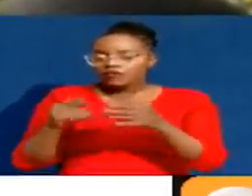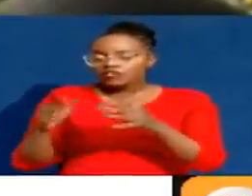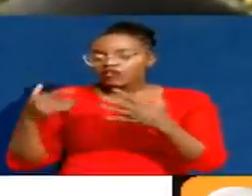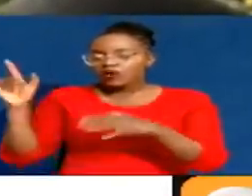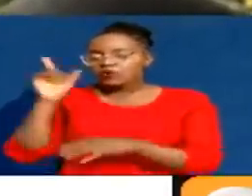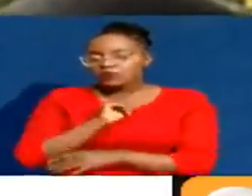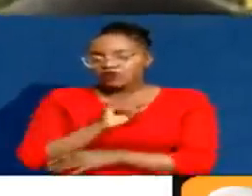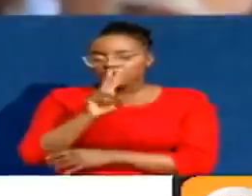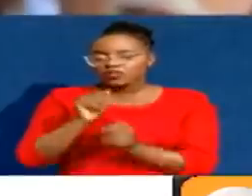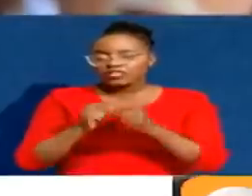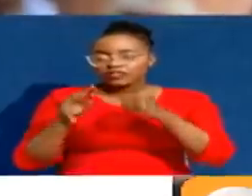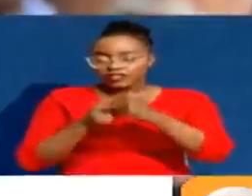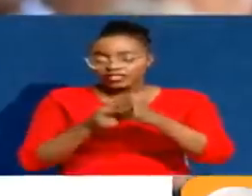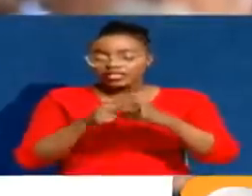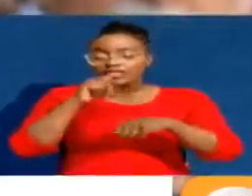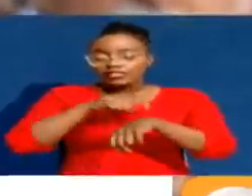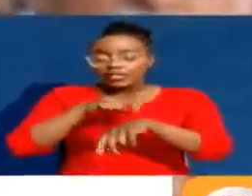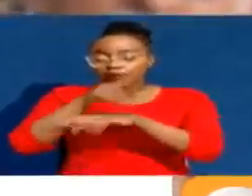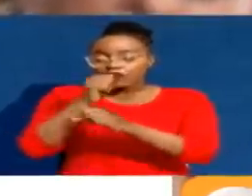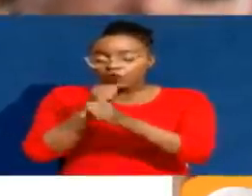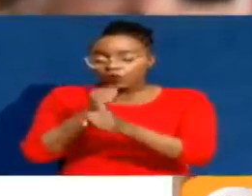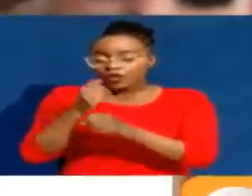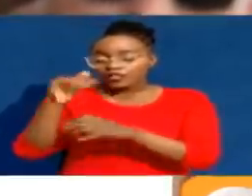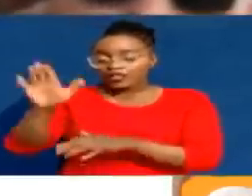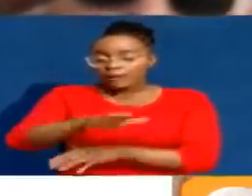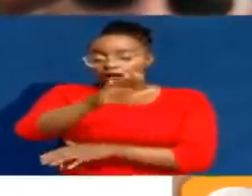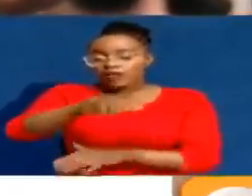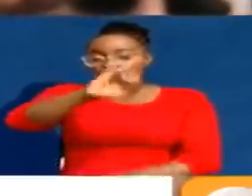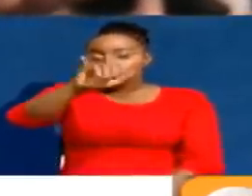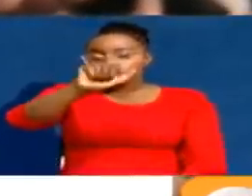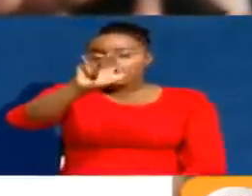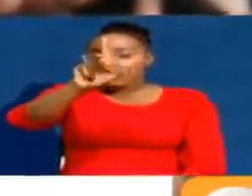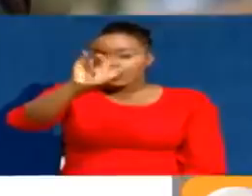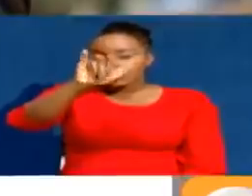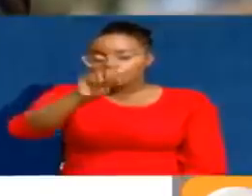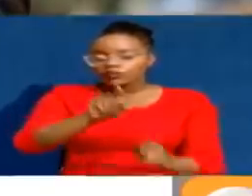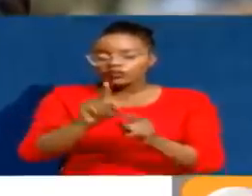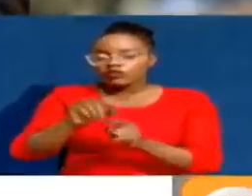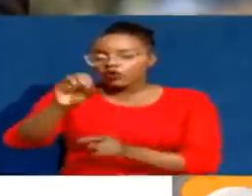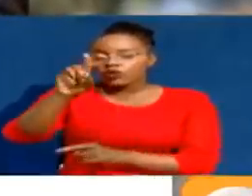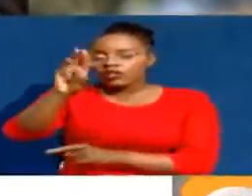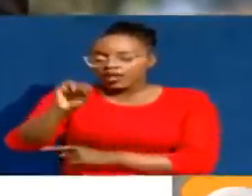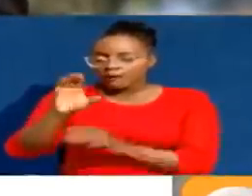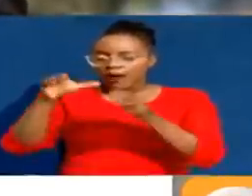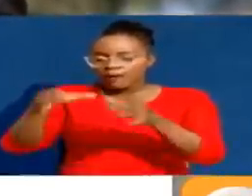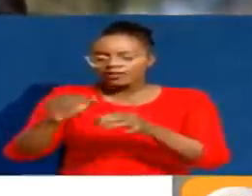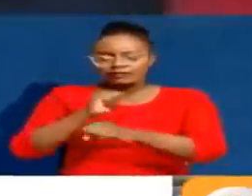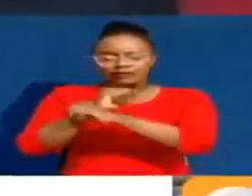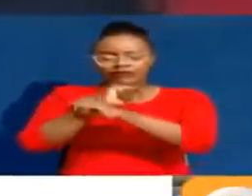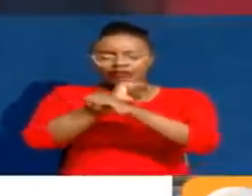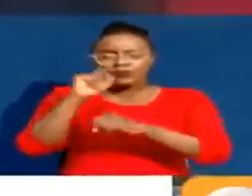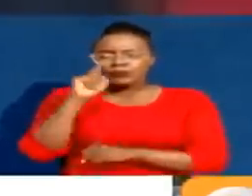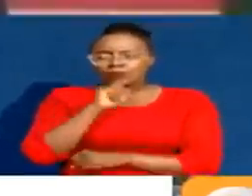seat in 2017. When he served in parliament, Jakoyo Midiwo defended his ODM party tooth and